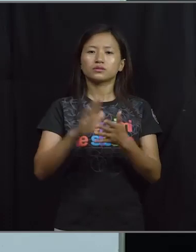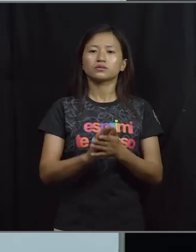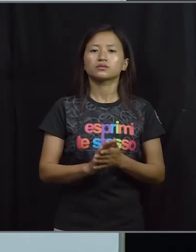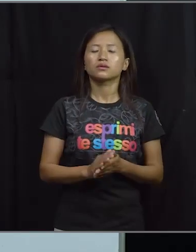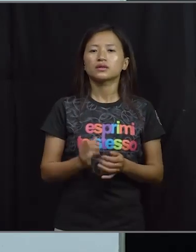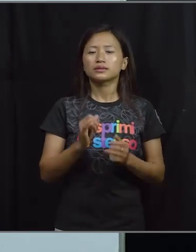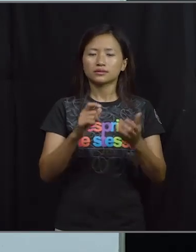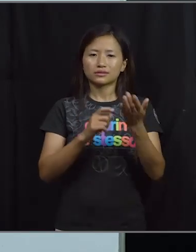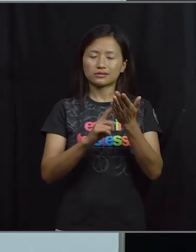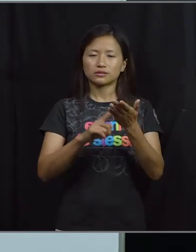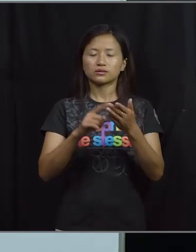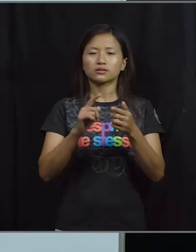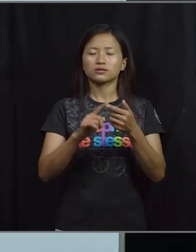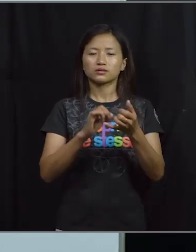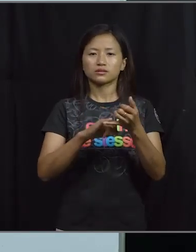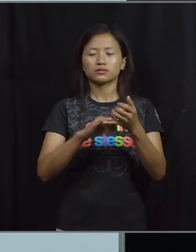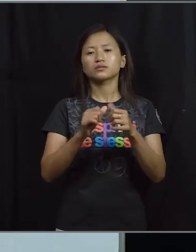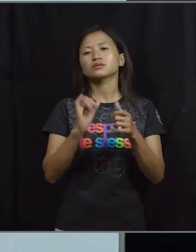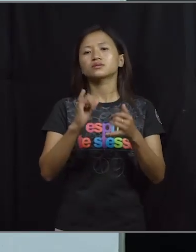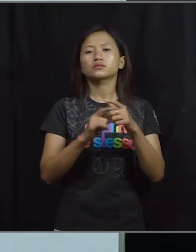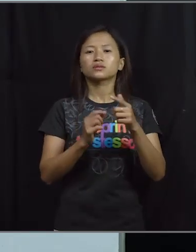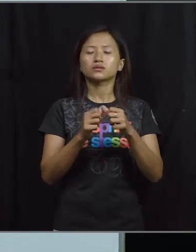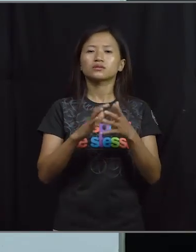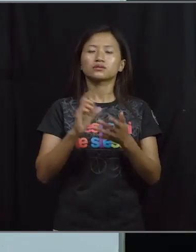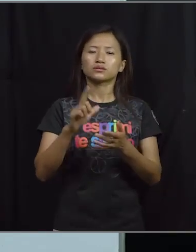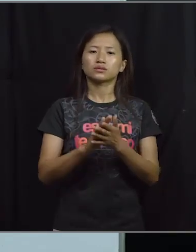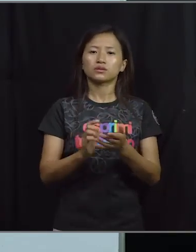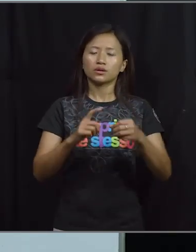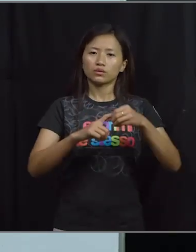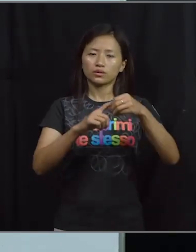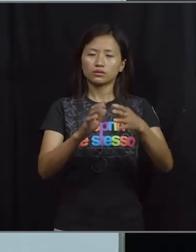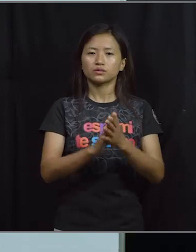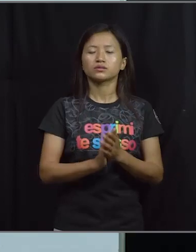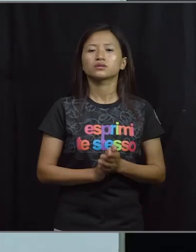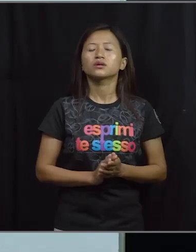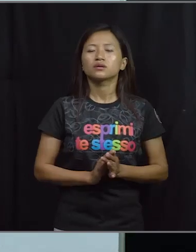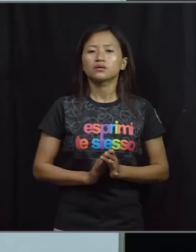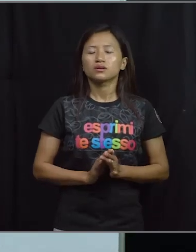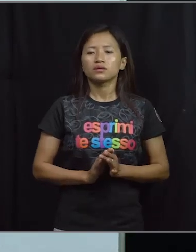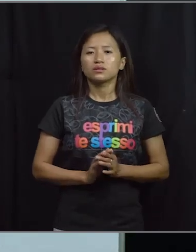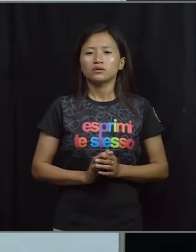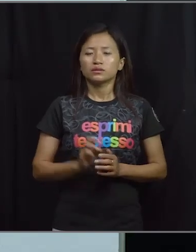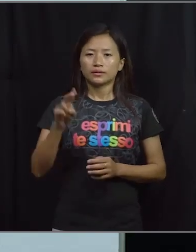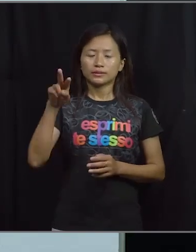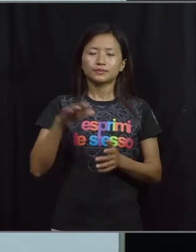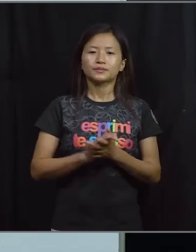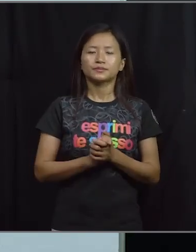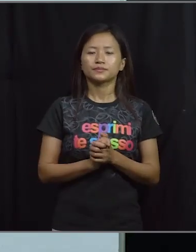most essential quality that an entrepreneur should possess. And managerial competency